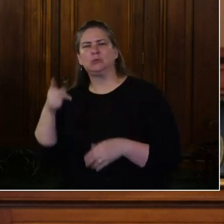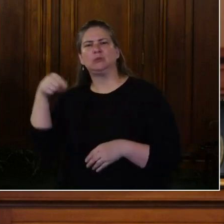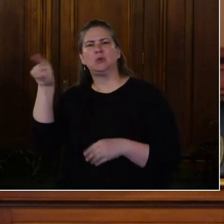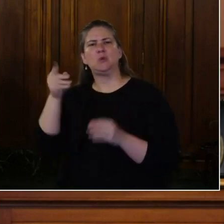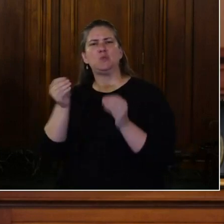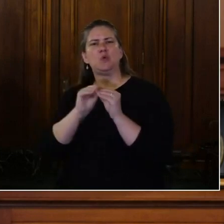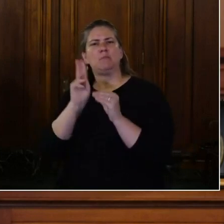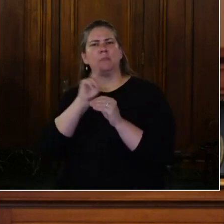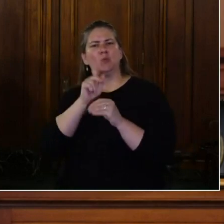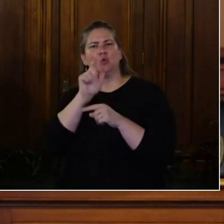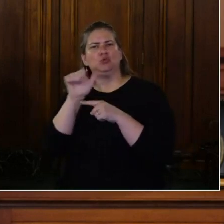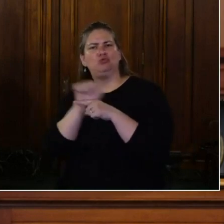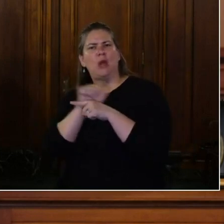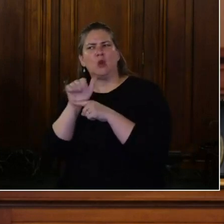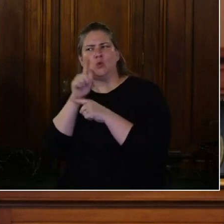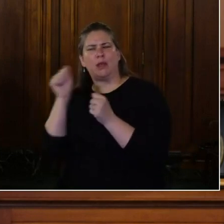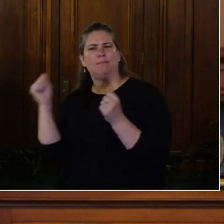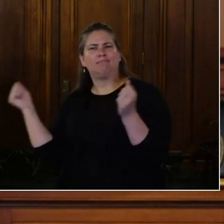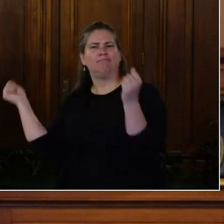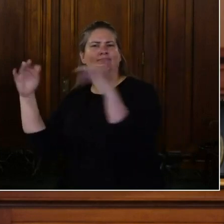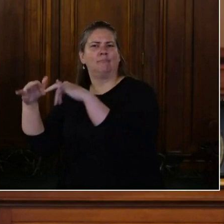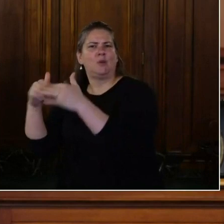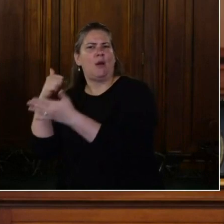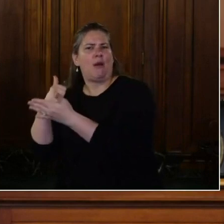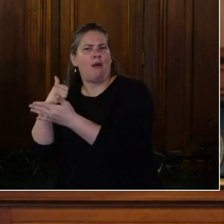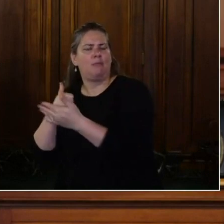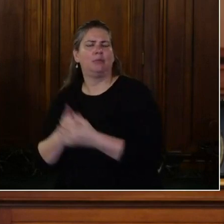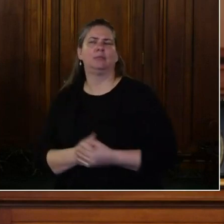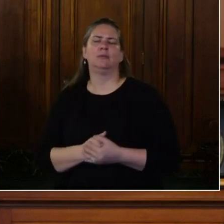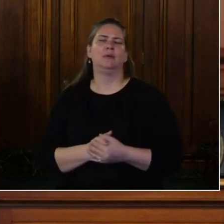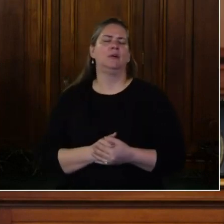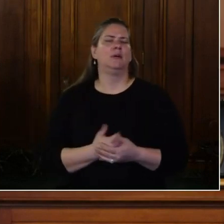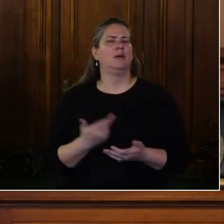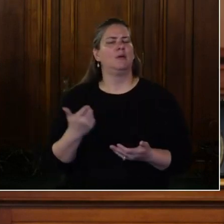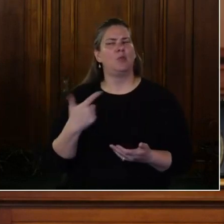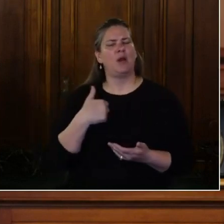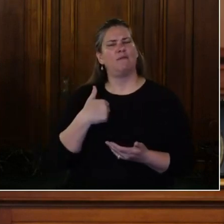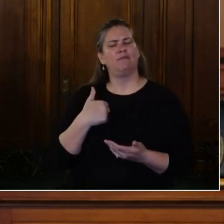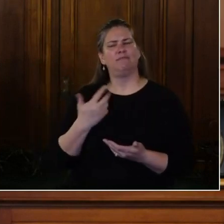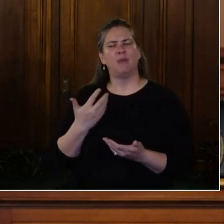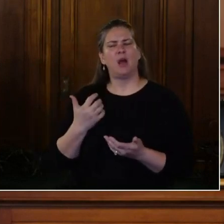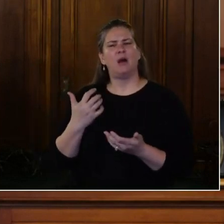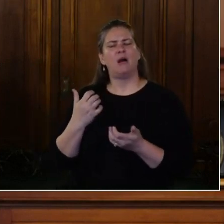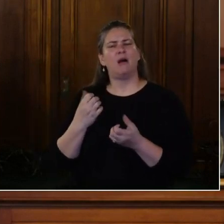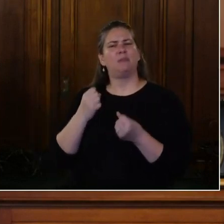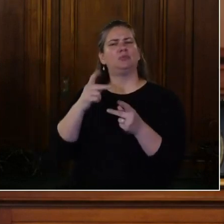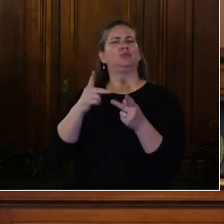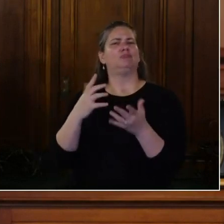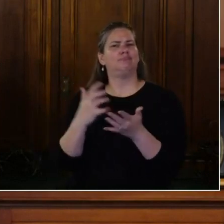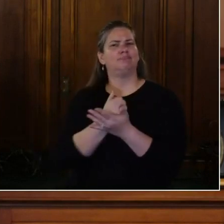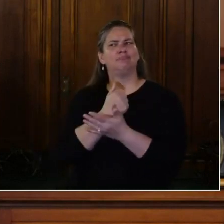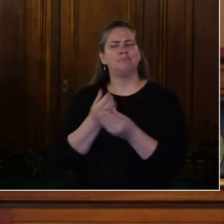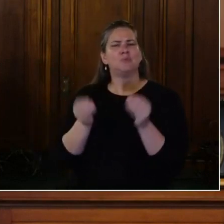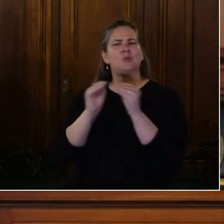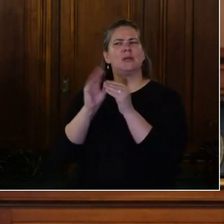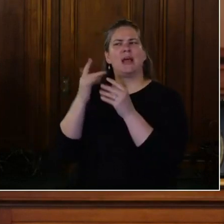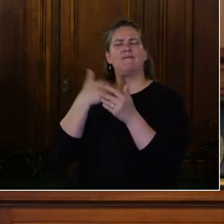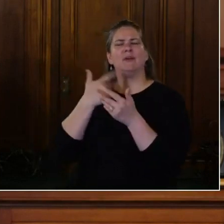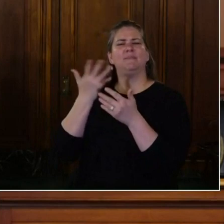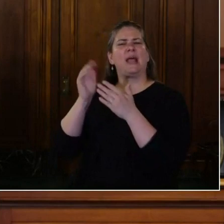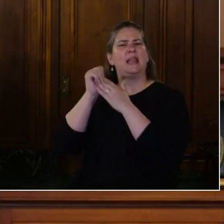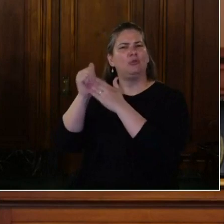the outside that can come in and help. It'll give us an opportunity to have some additional leadership that can come